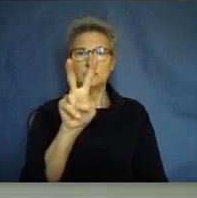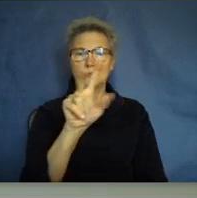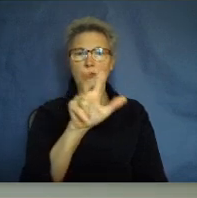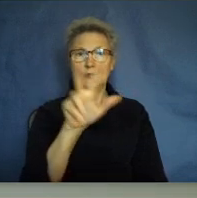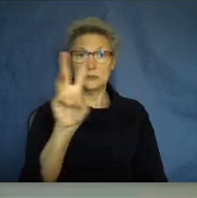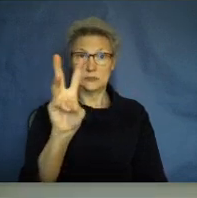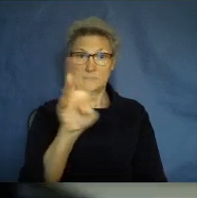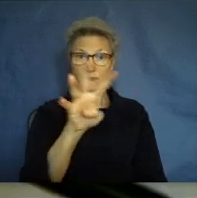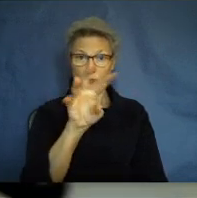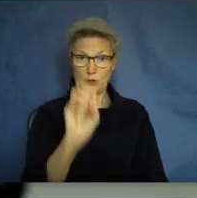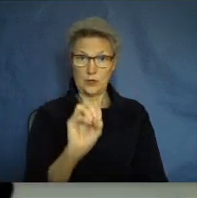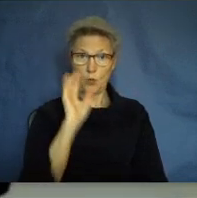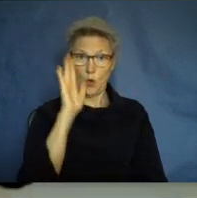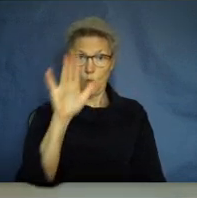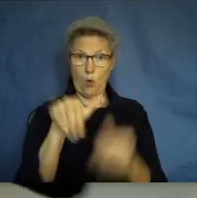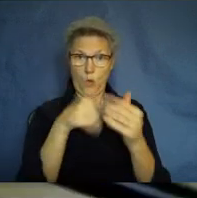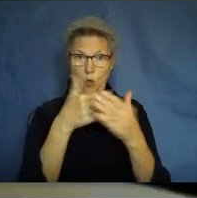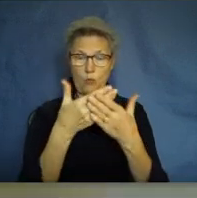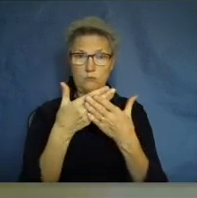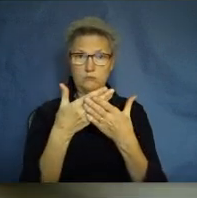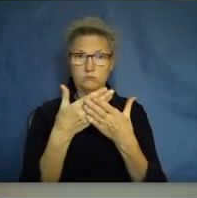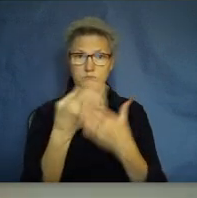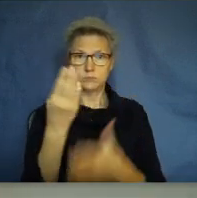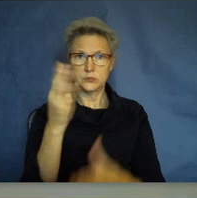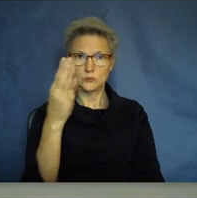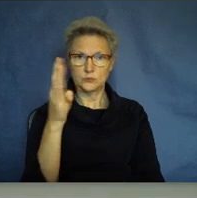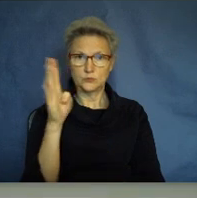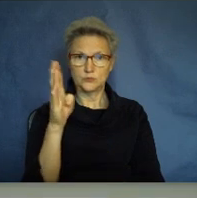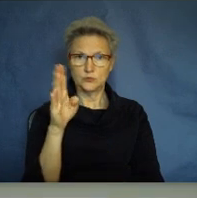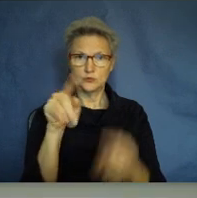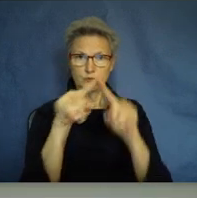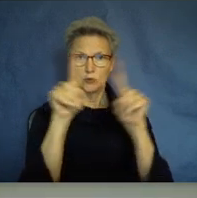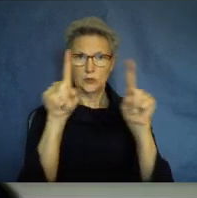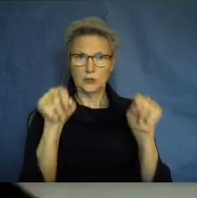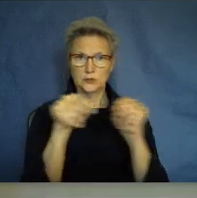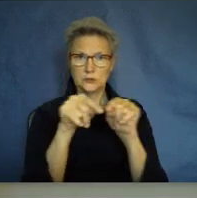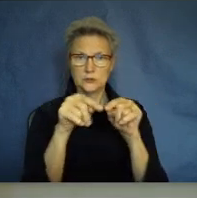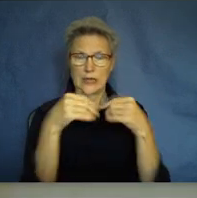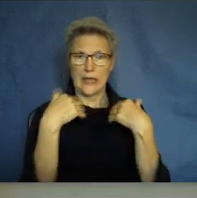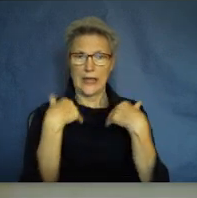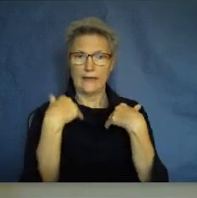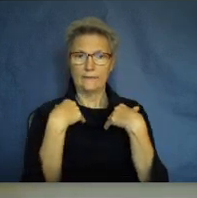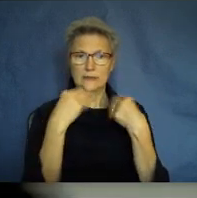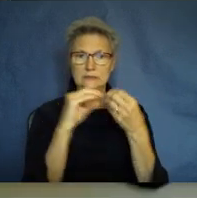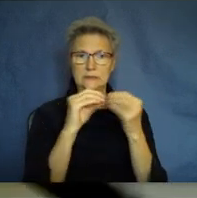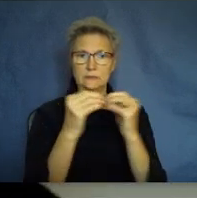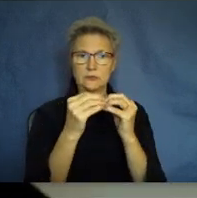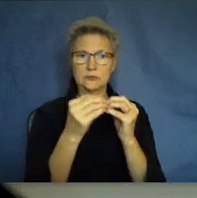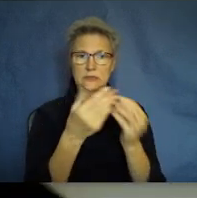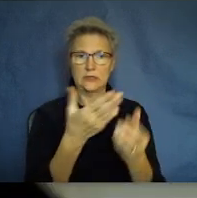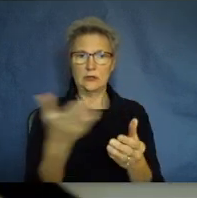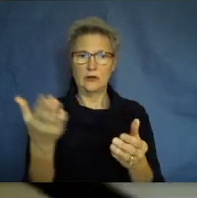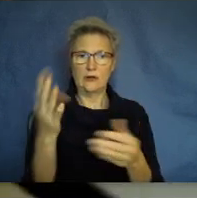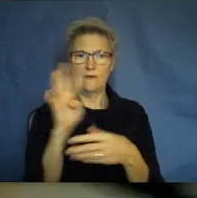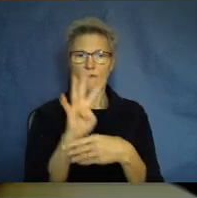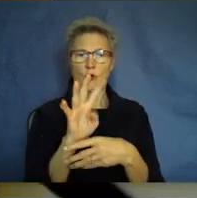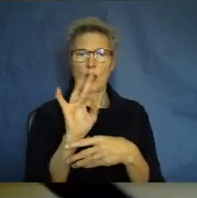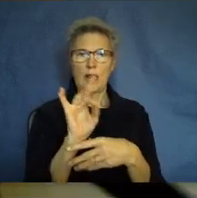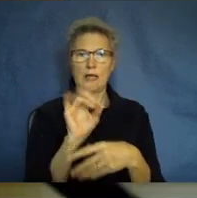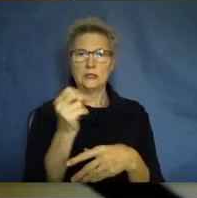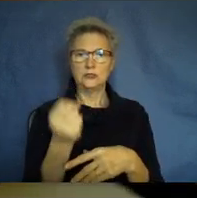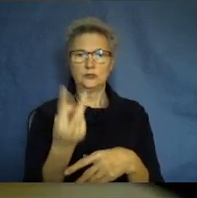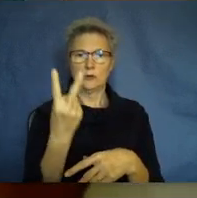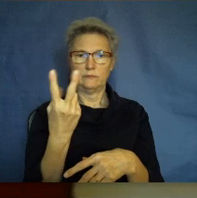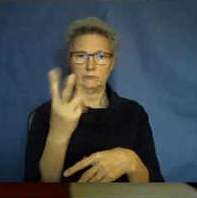and 40 will all be blue squares. So I have these numbers here: 4, 8,